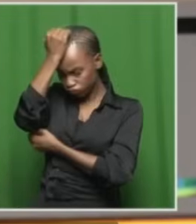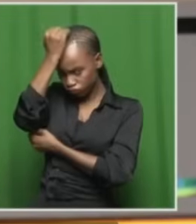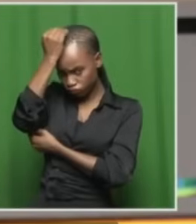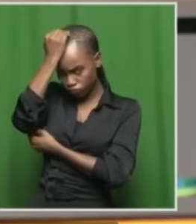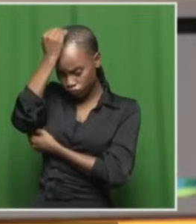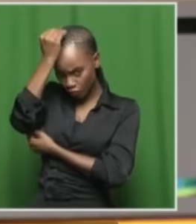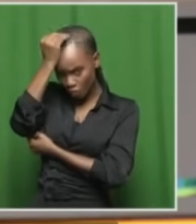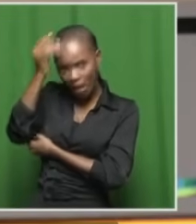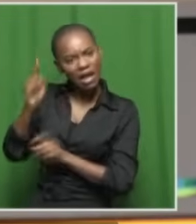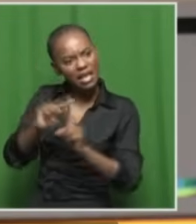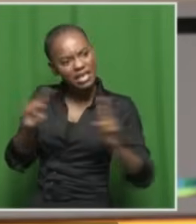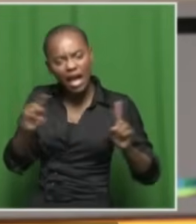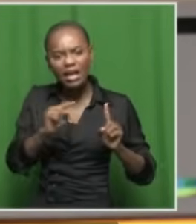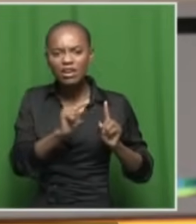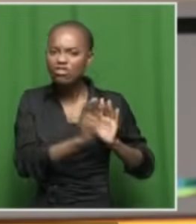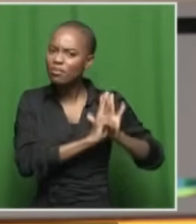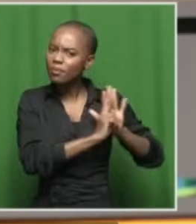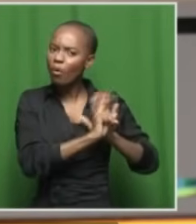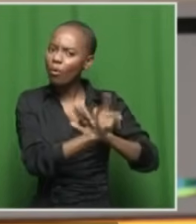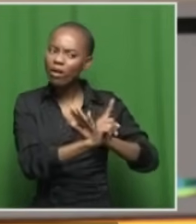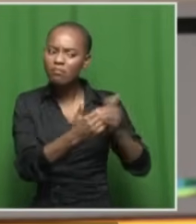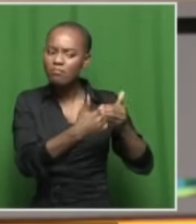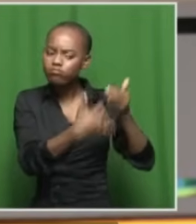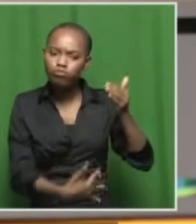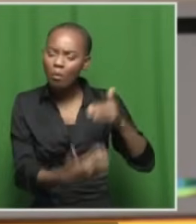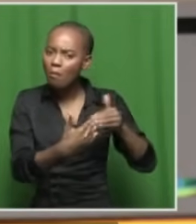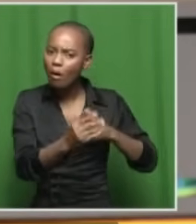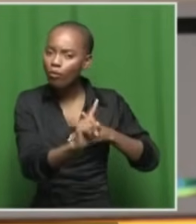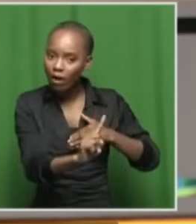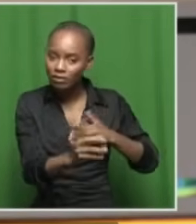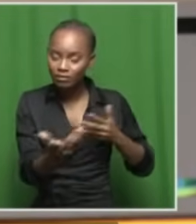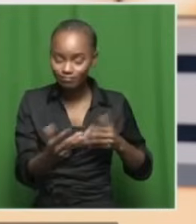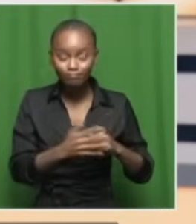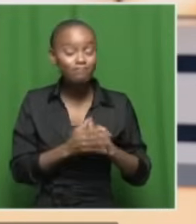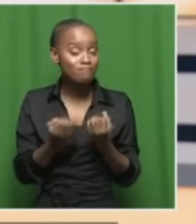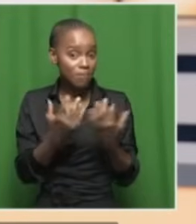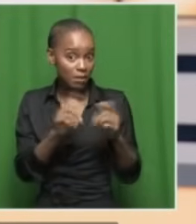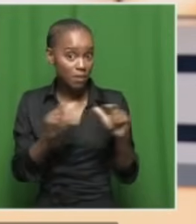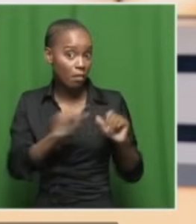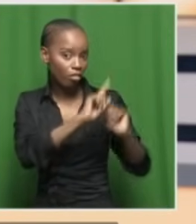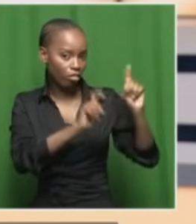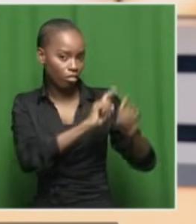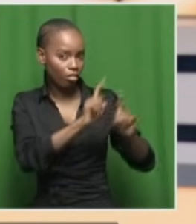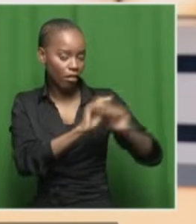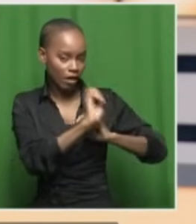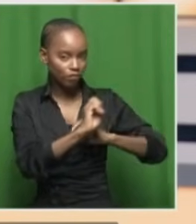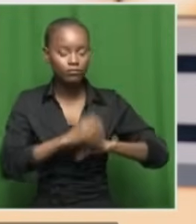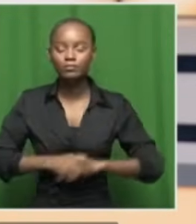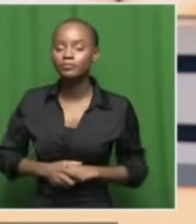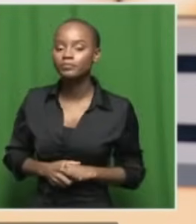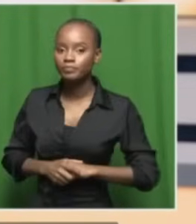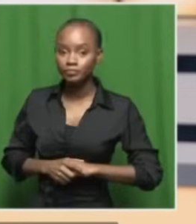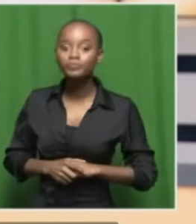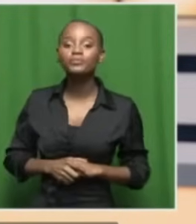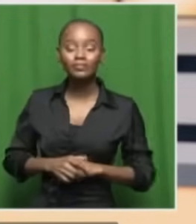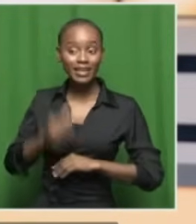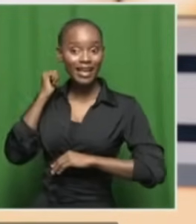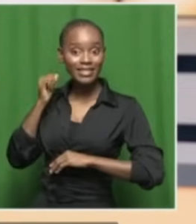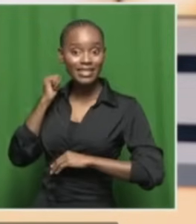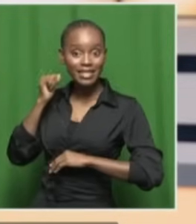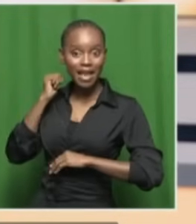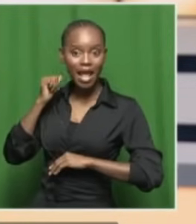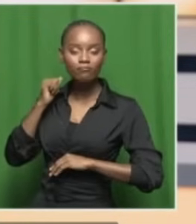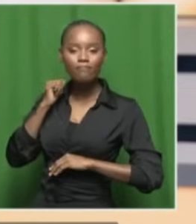the party is making inroads when it comes to electoral support. Indeed. So when we look at the outcome from yesterday's ballot